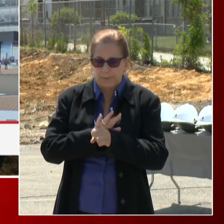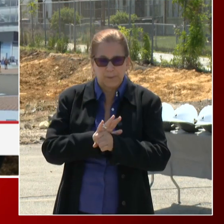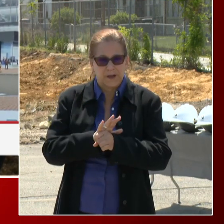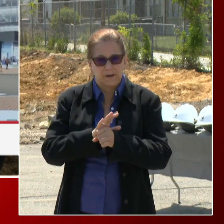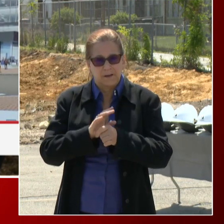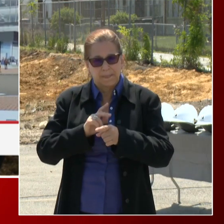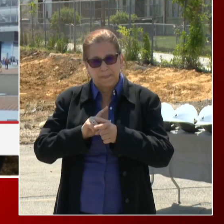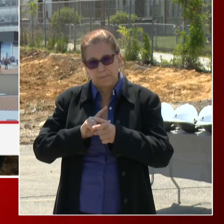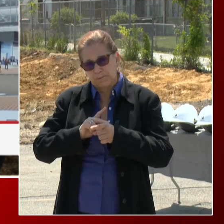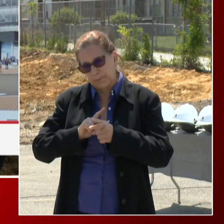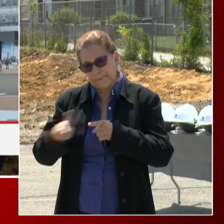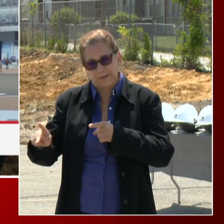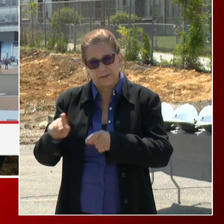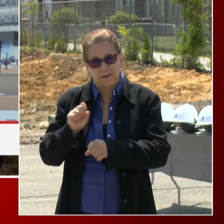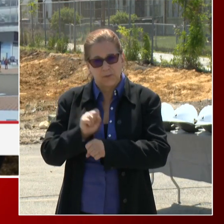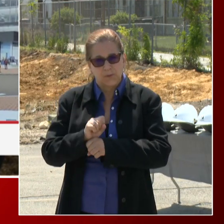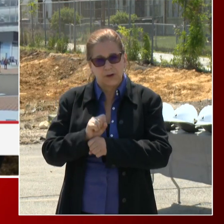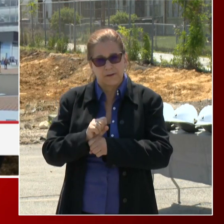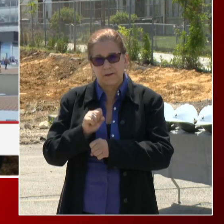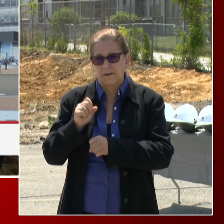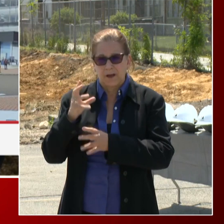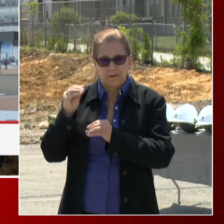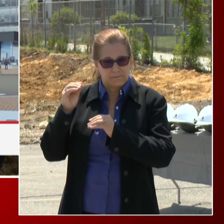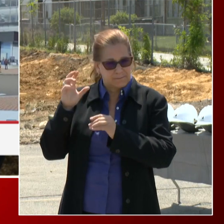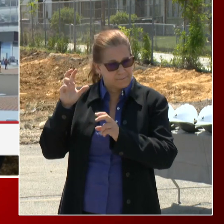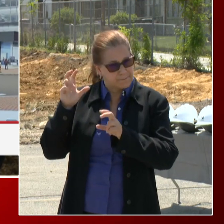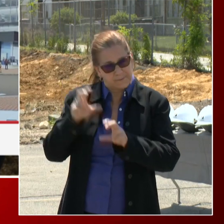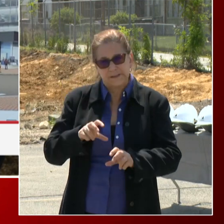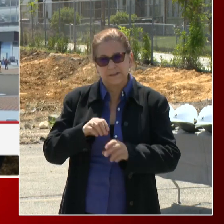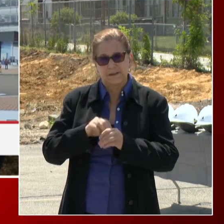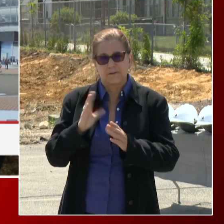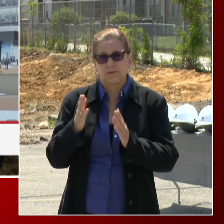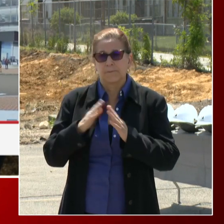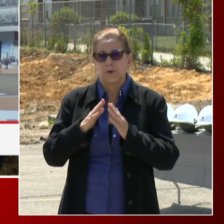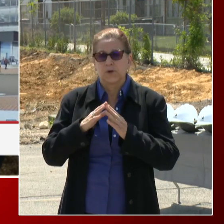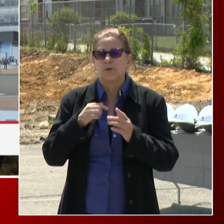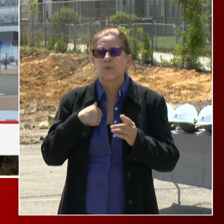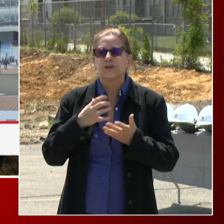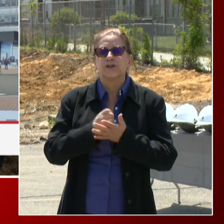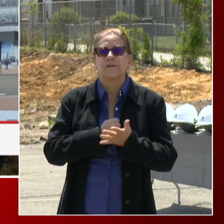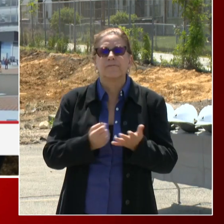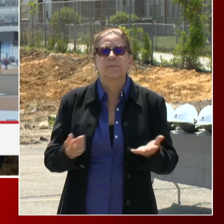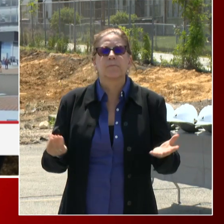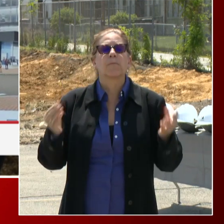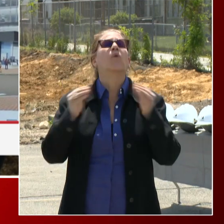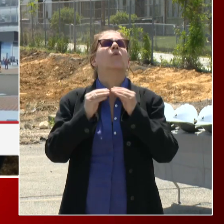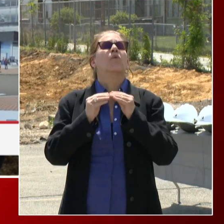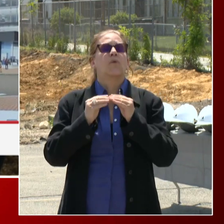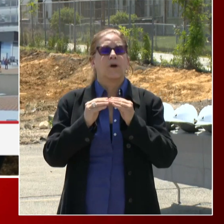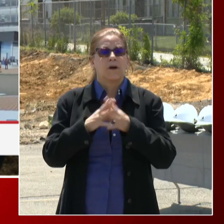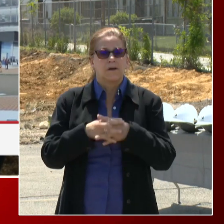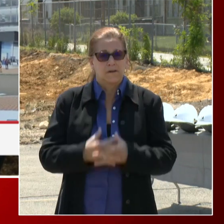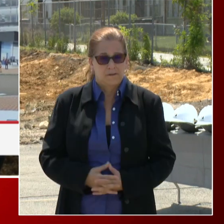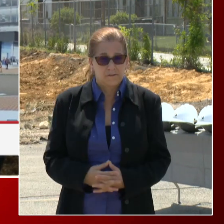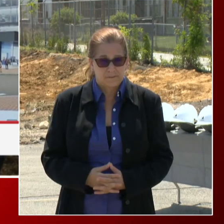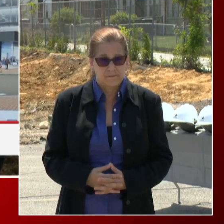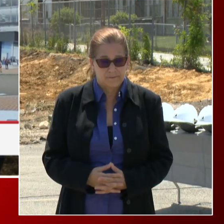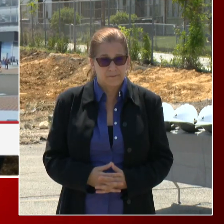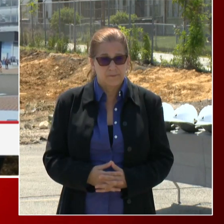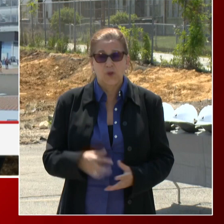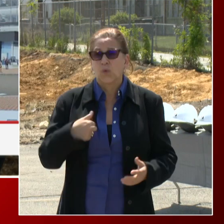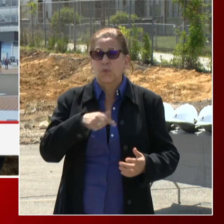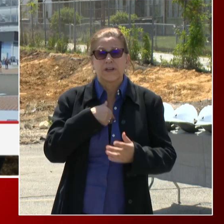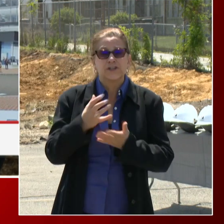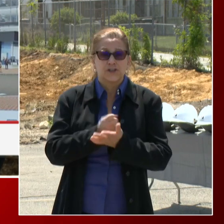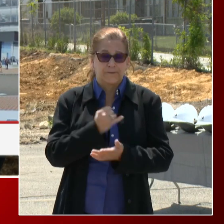communities were taught that we don't deserve excellence. And not only do we deserve it, but we